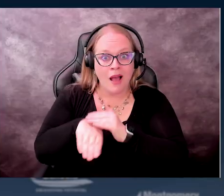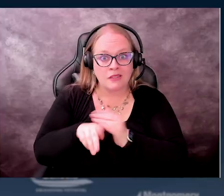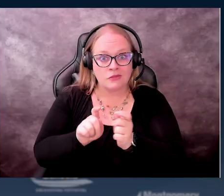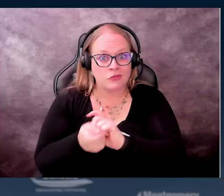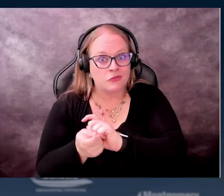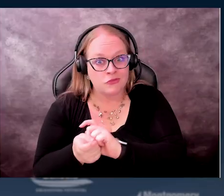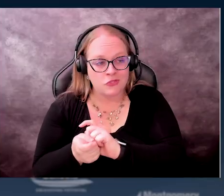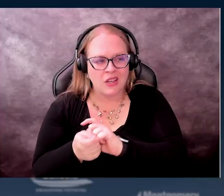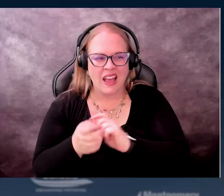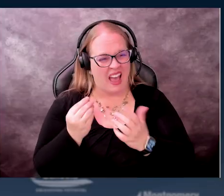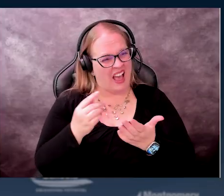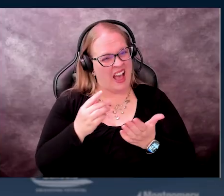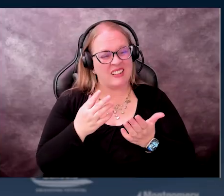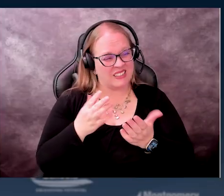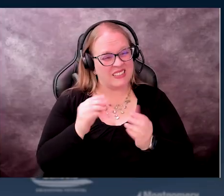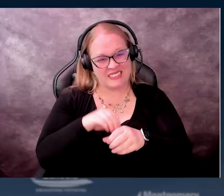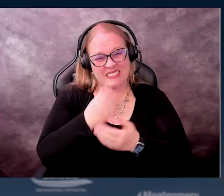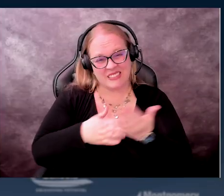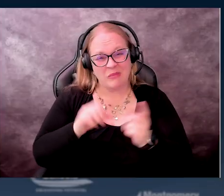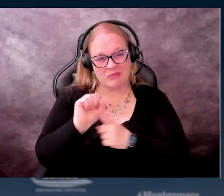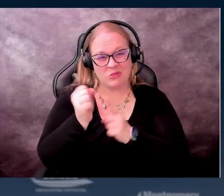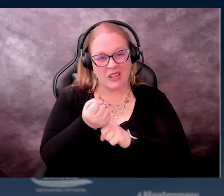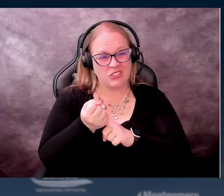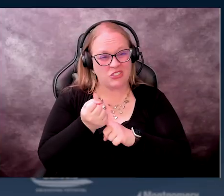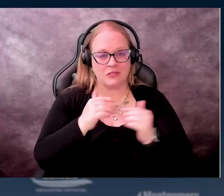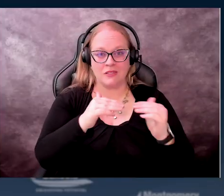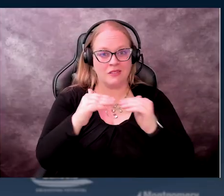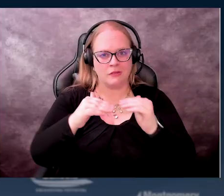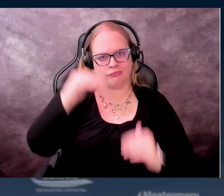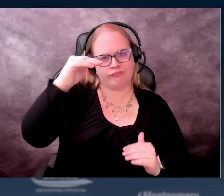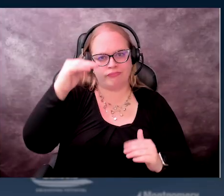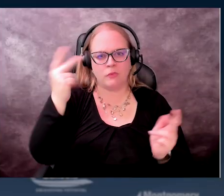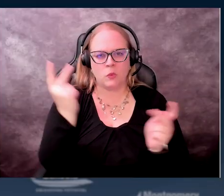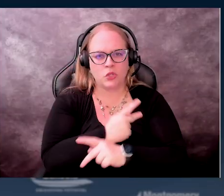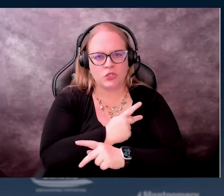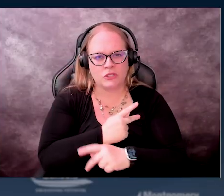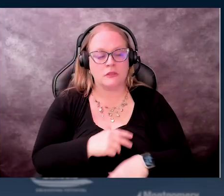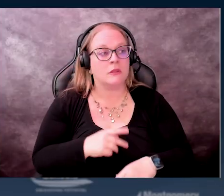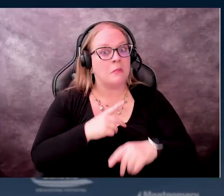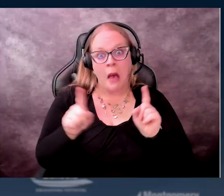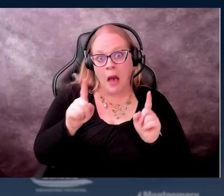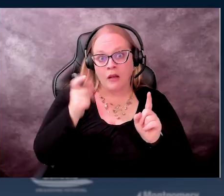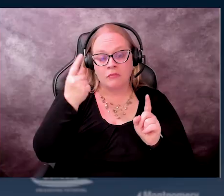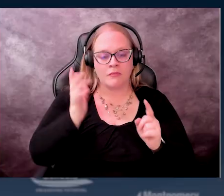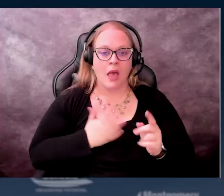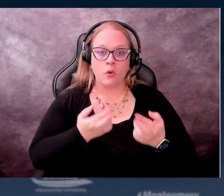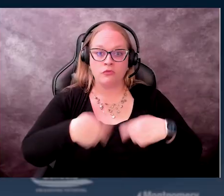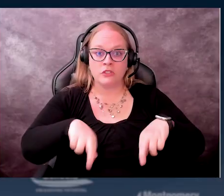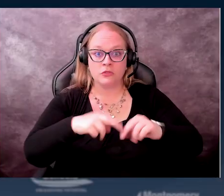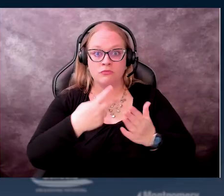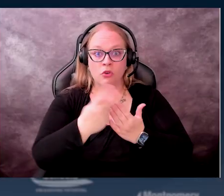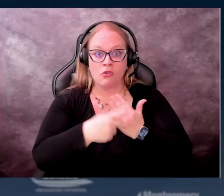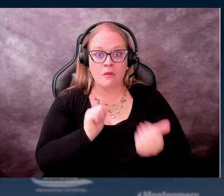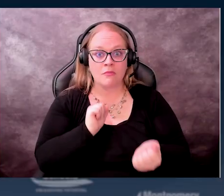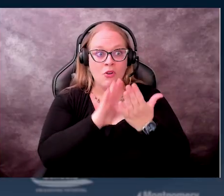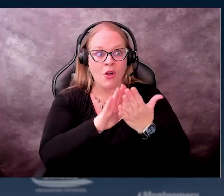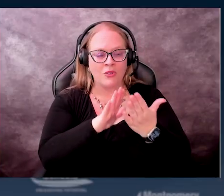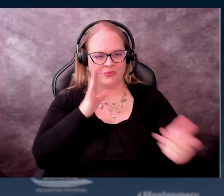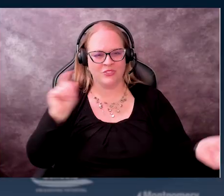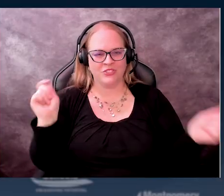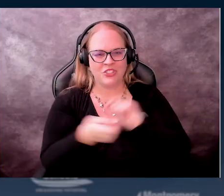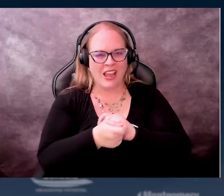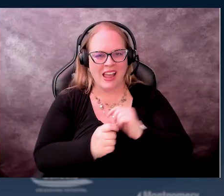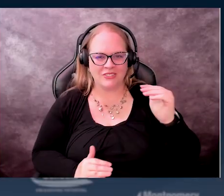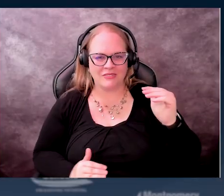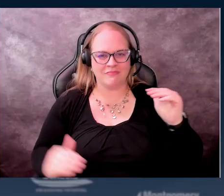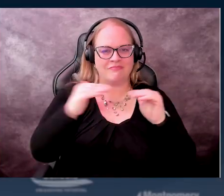cases, even greater inequalities and inequities. A regional approach changes that. It's our promise to families that no